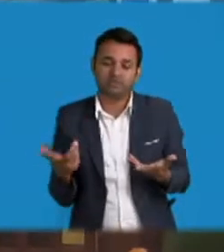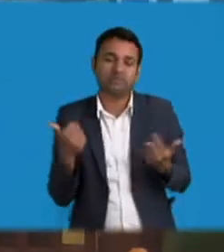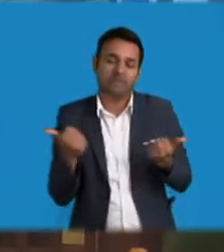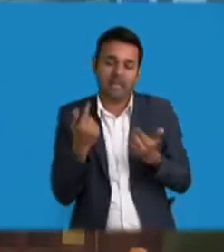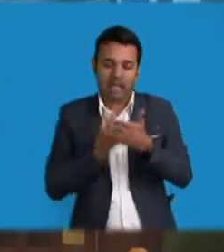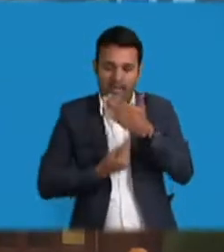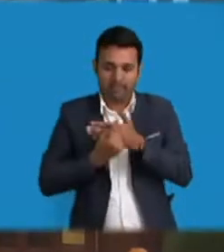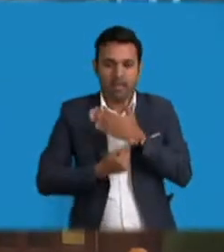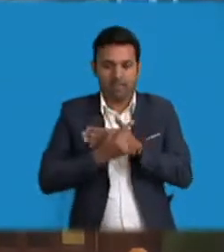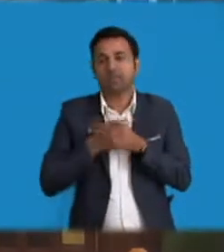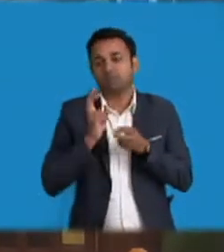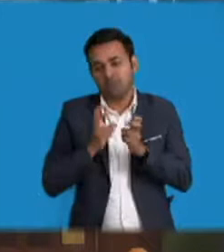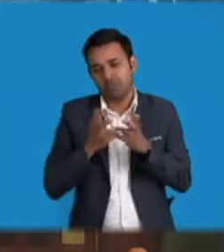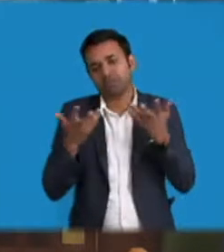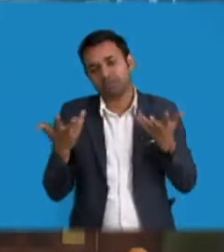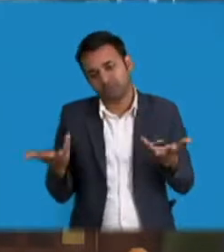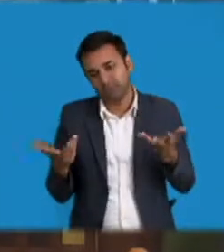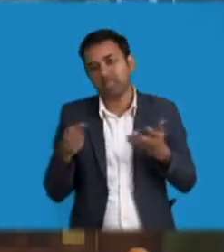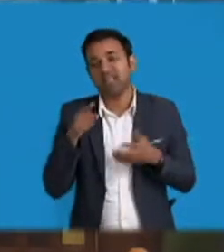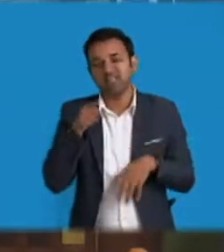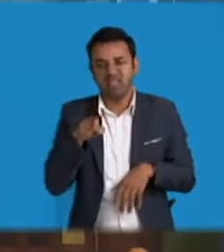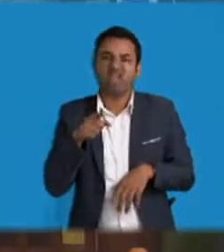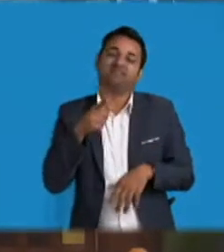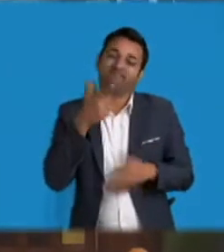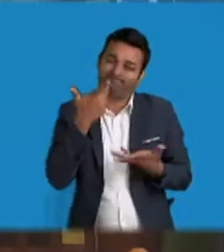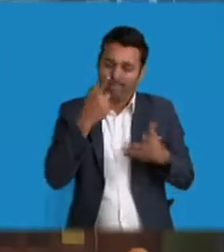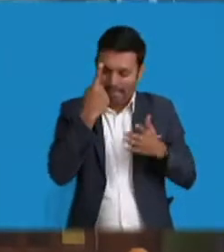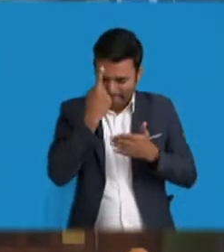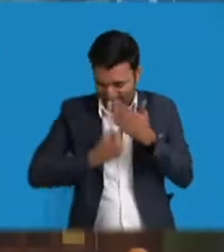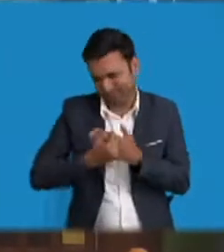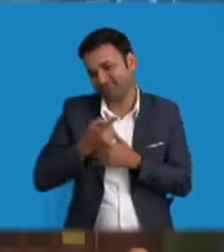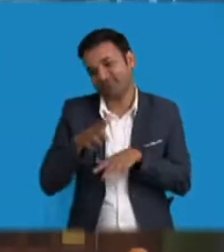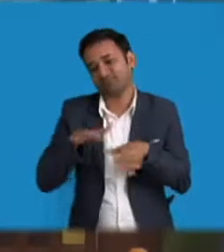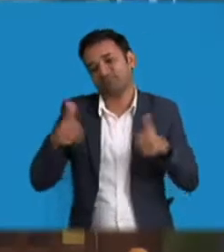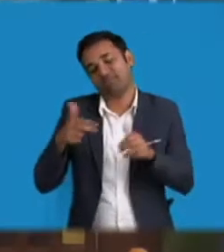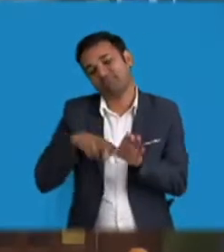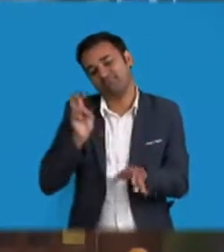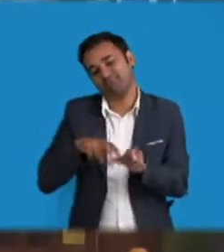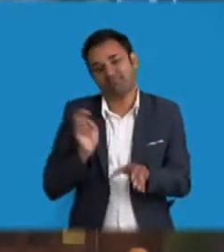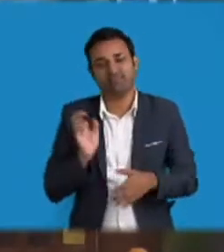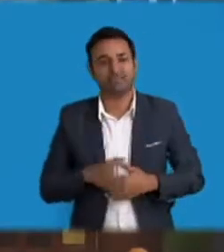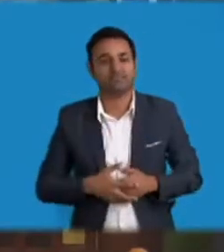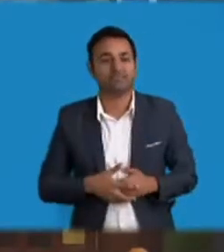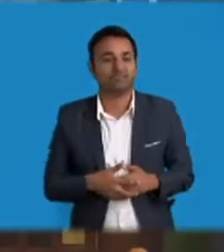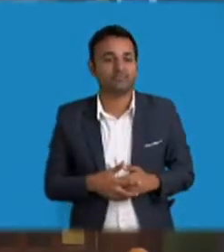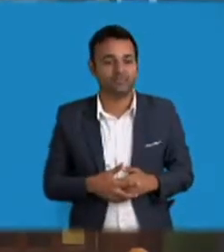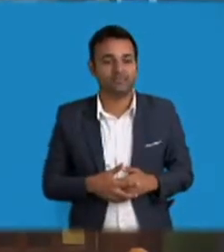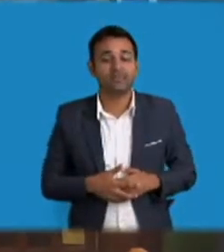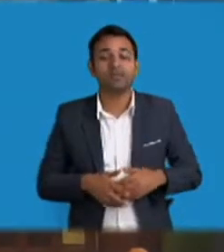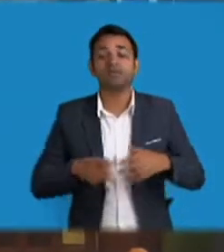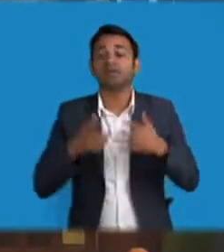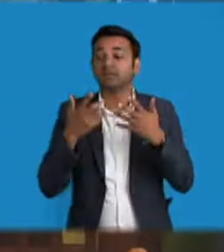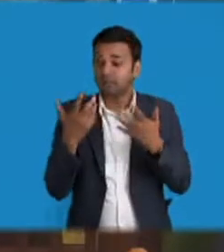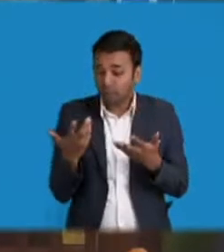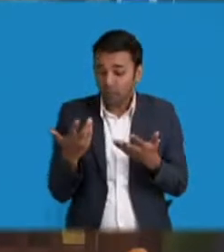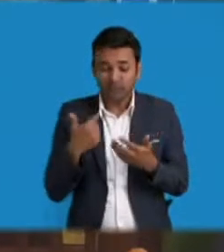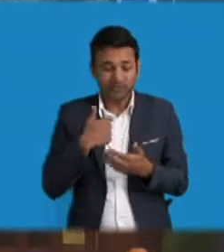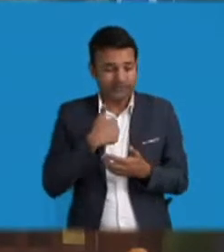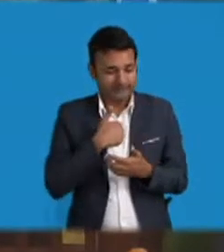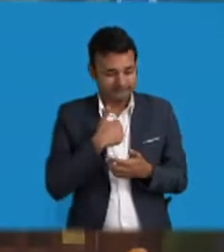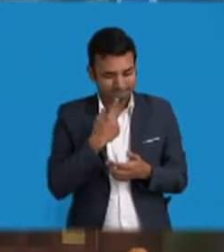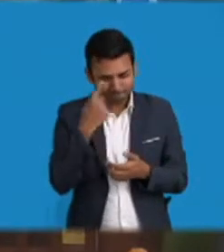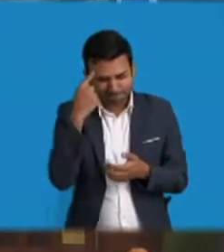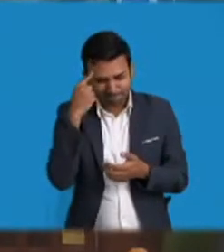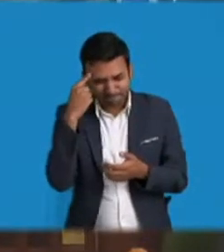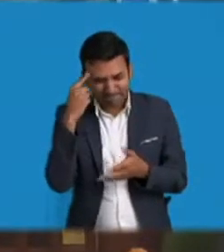contributed to dropouts. So we were thinking that at least the primary school education should